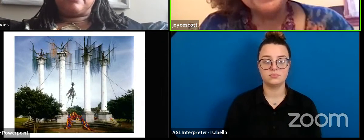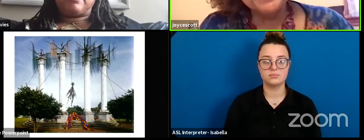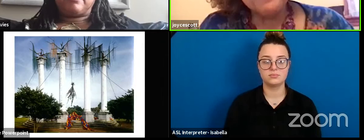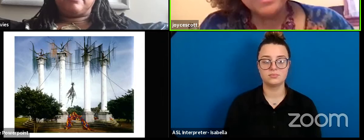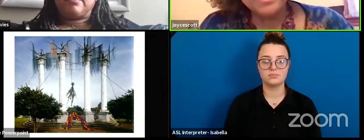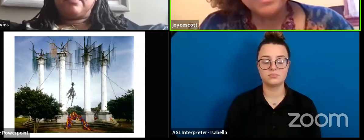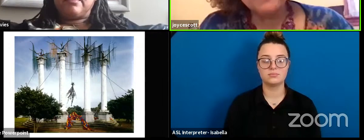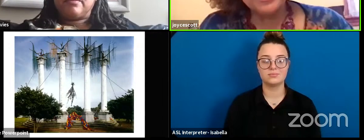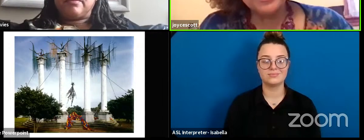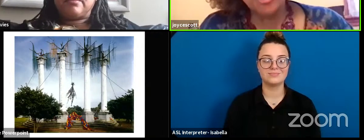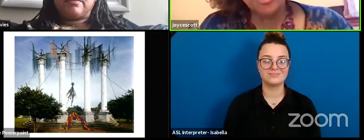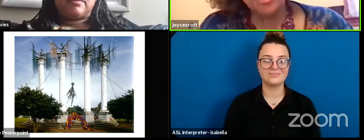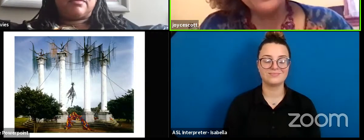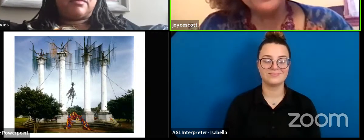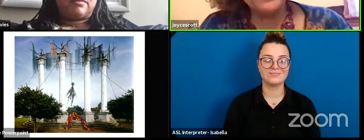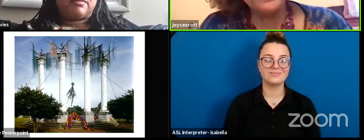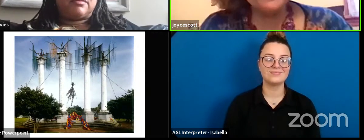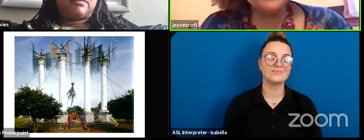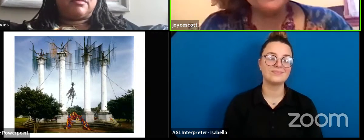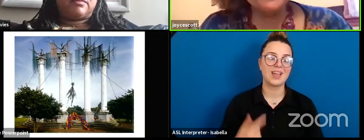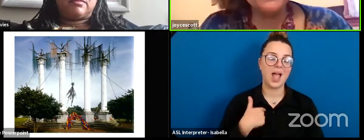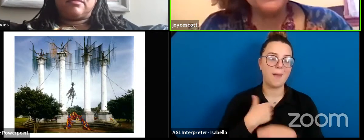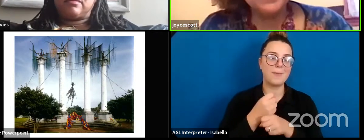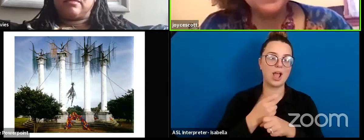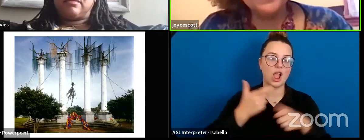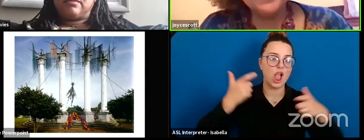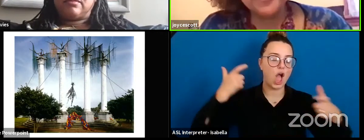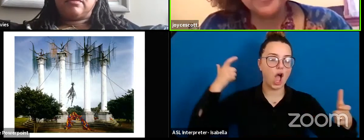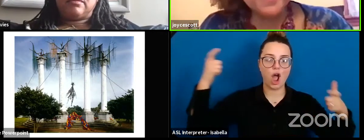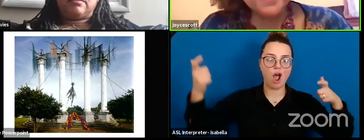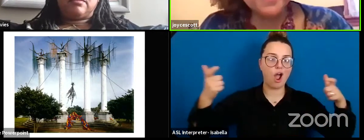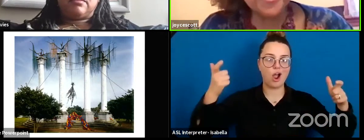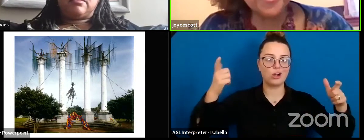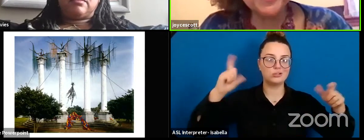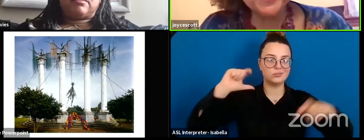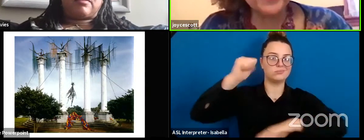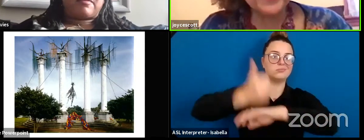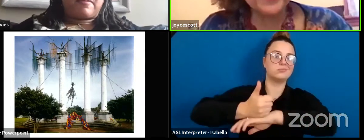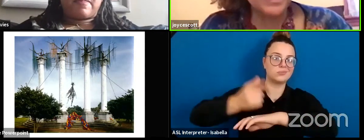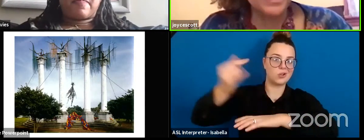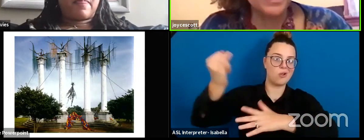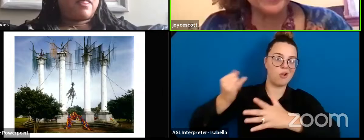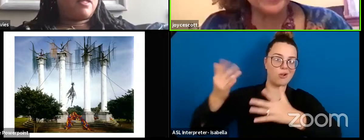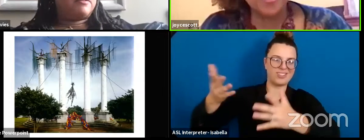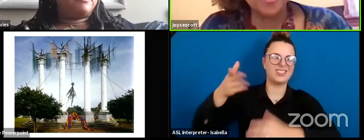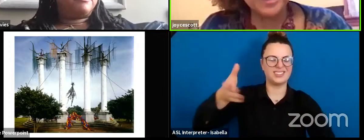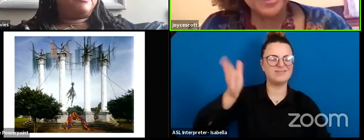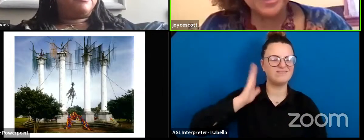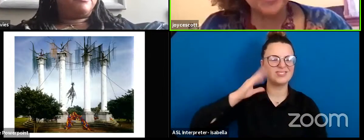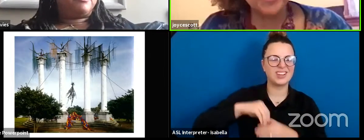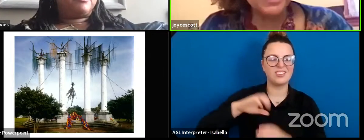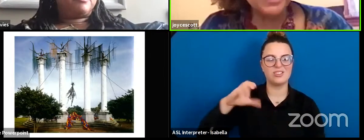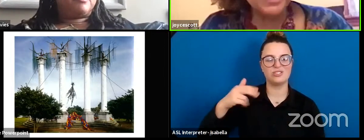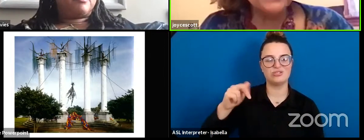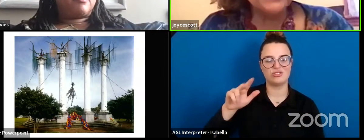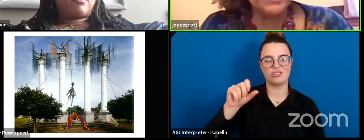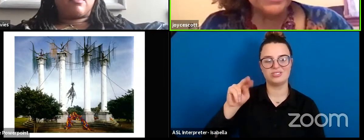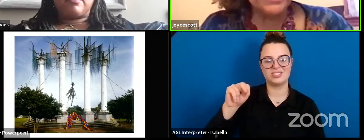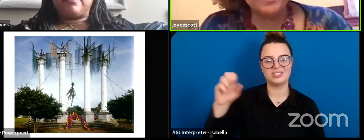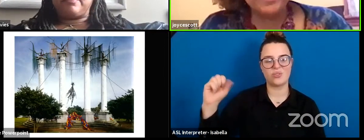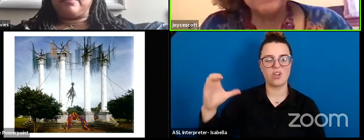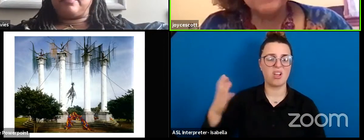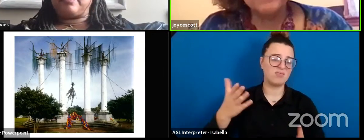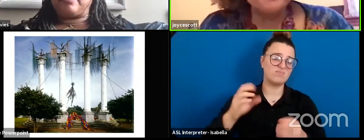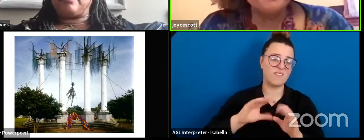I make really large installations. This one was in Charleston, South Carolina, a really long time ago. It's a